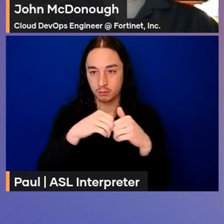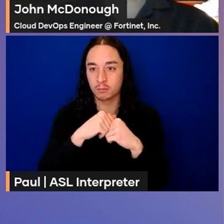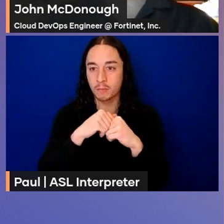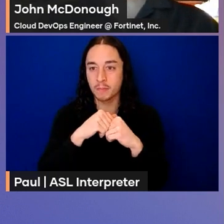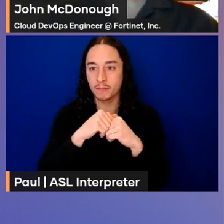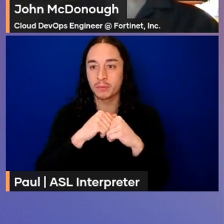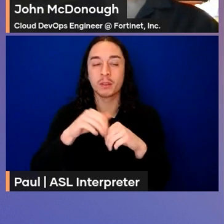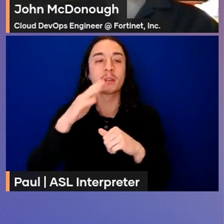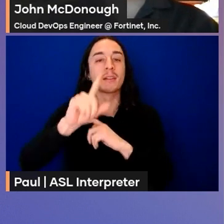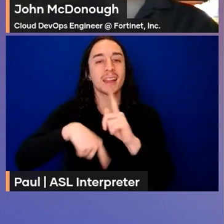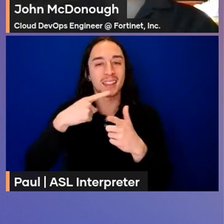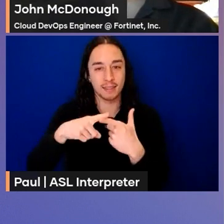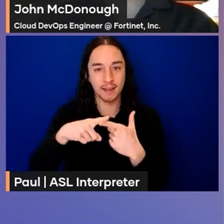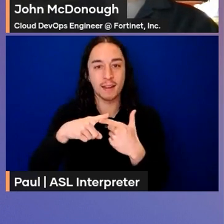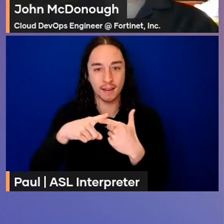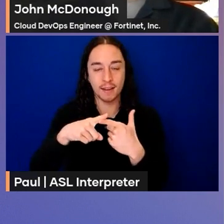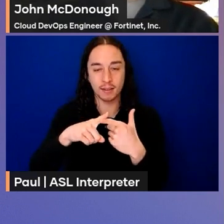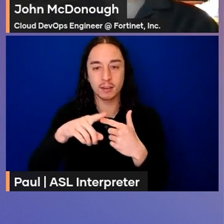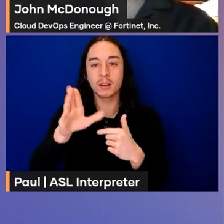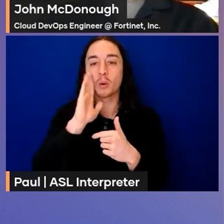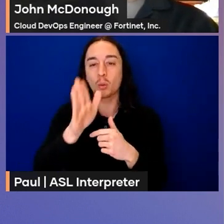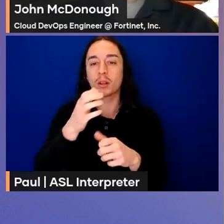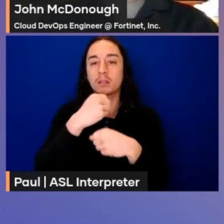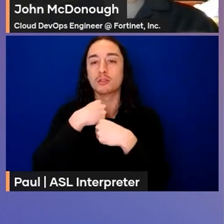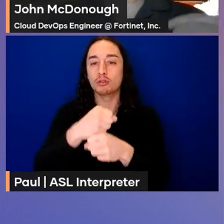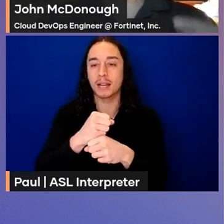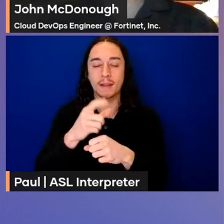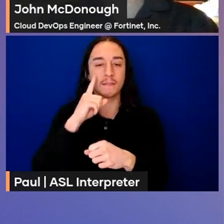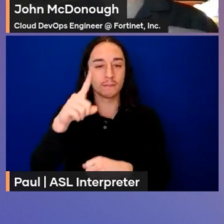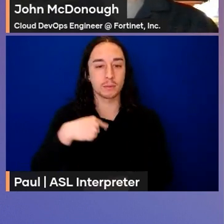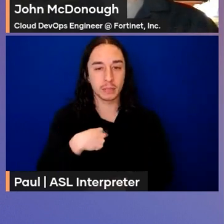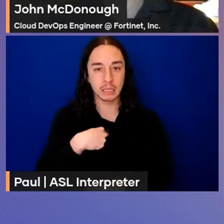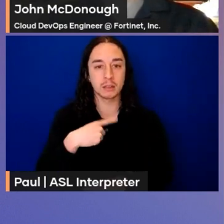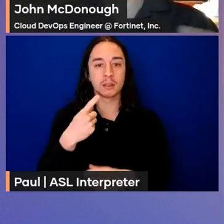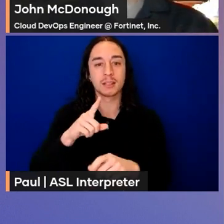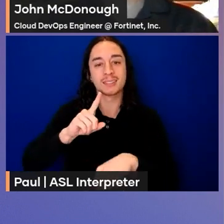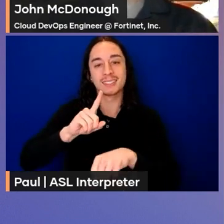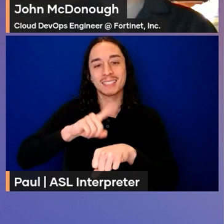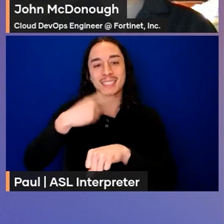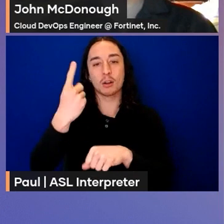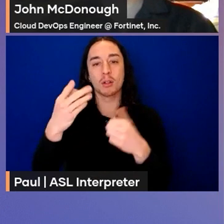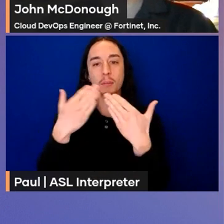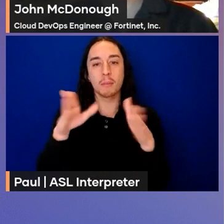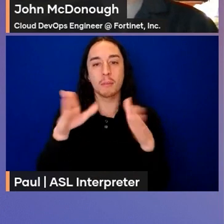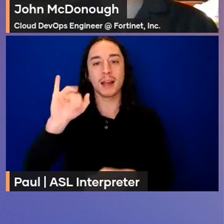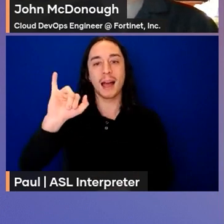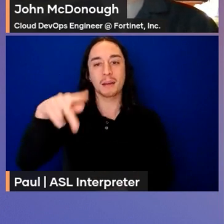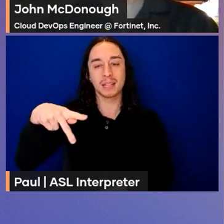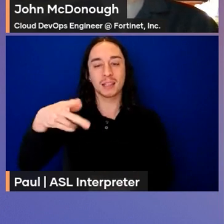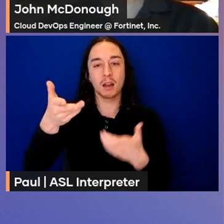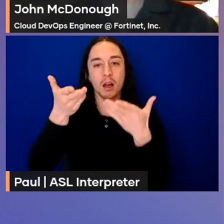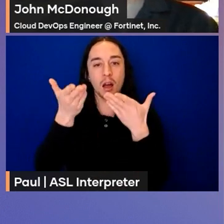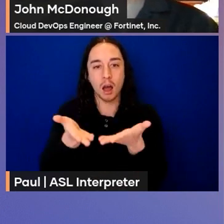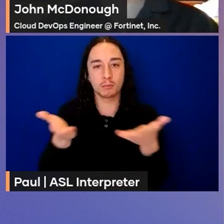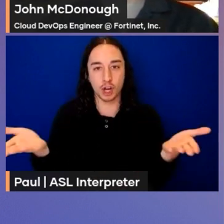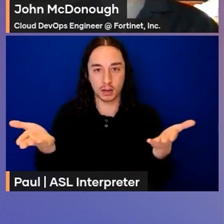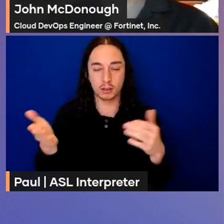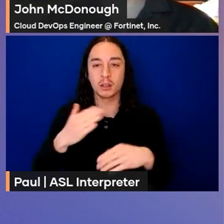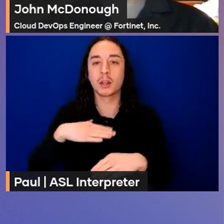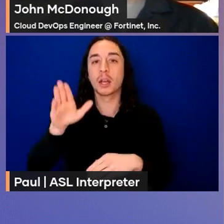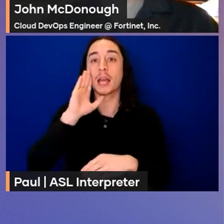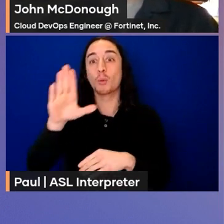And then it ends up creating for me a single public IP object that it sends back to my